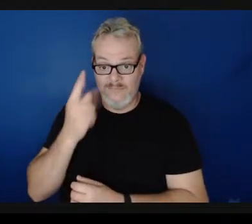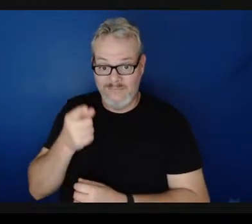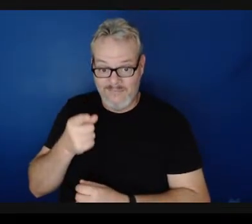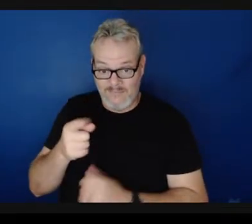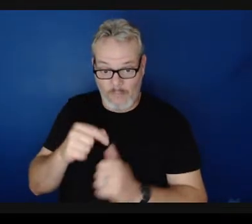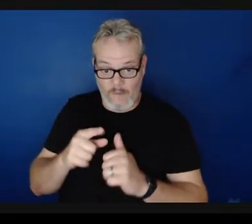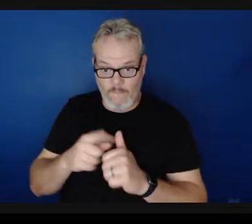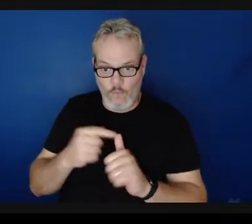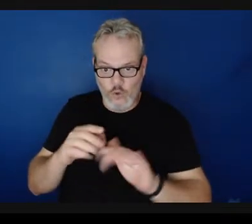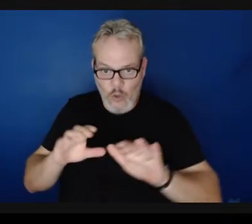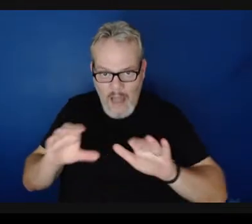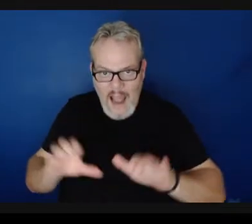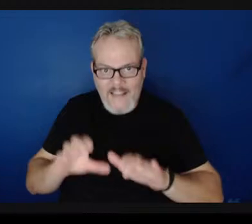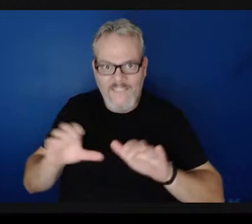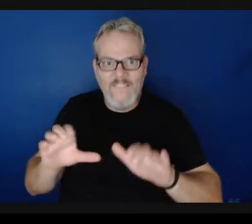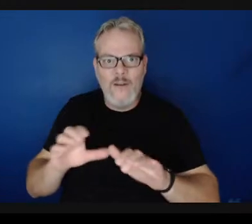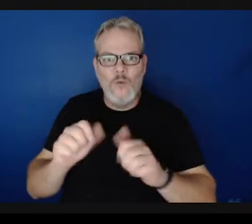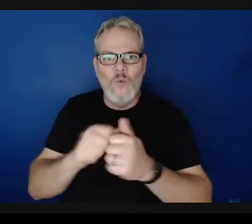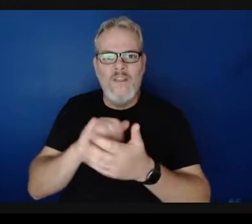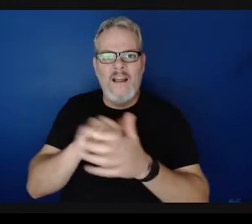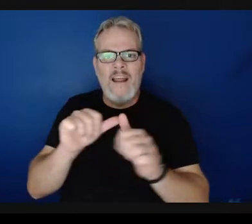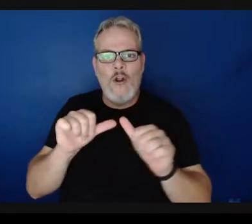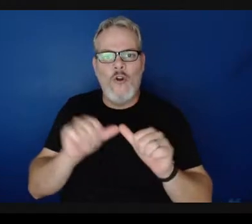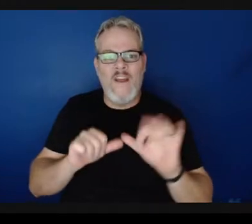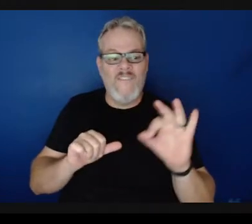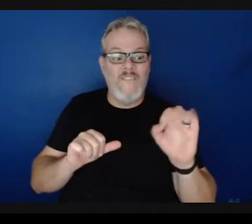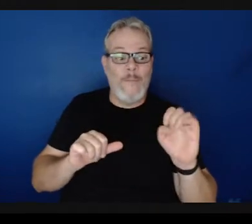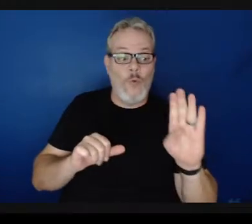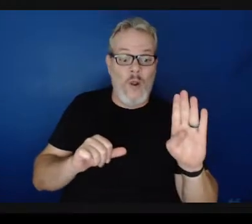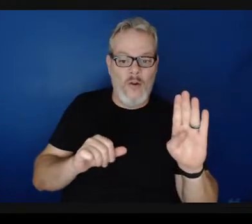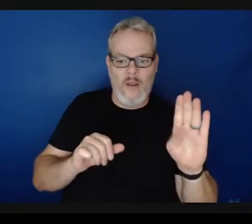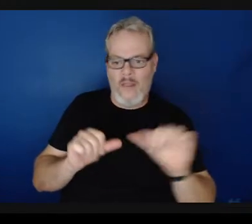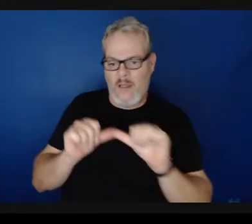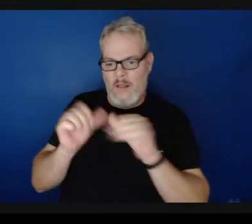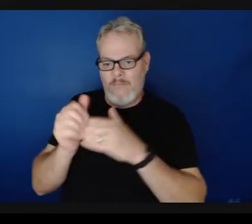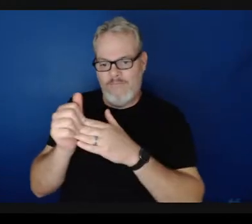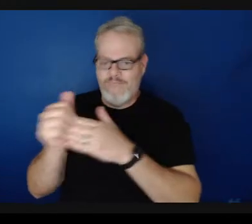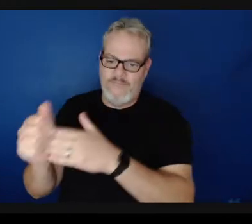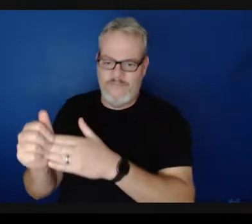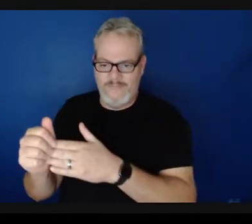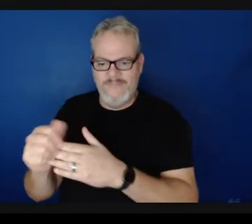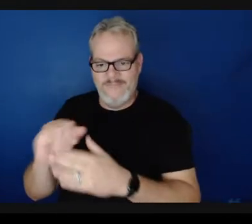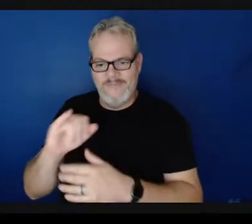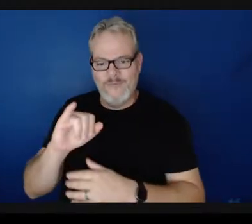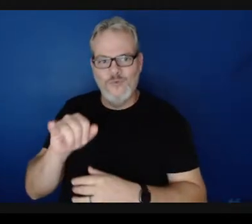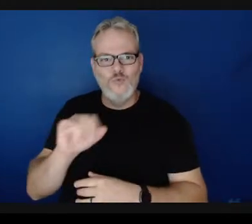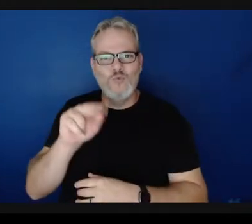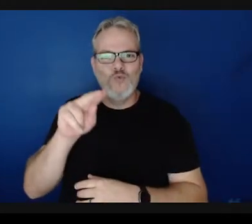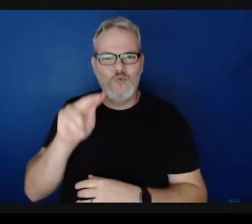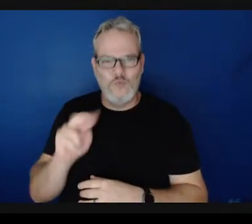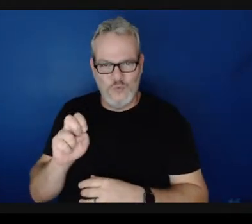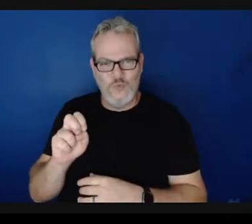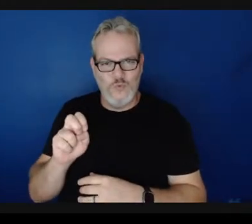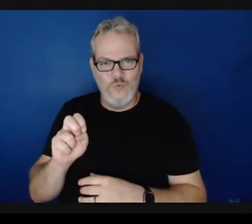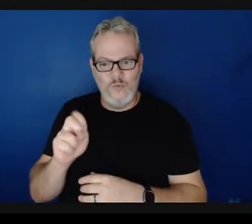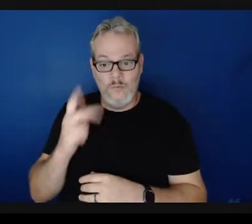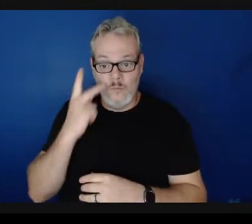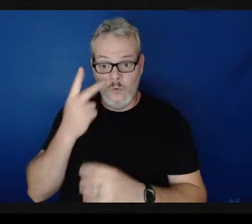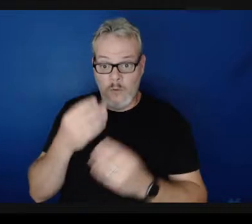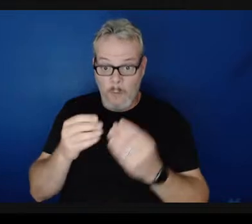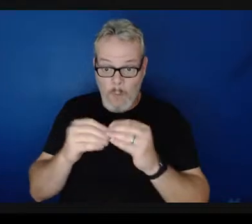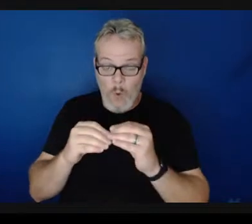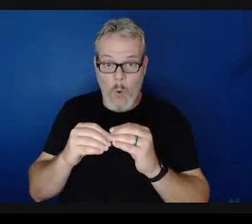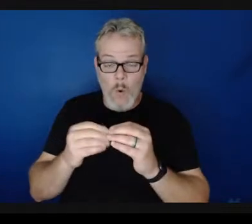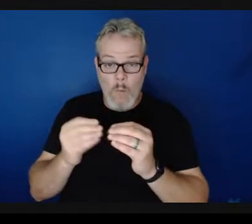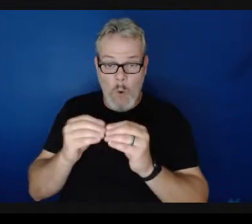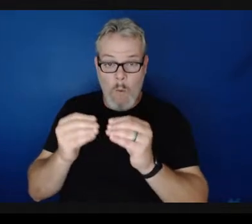that intrusion there in February. So that's all in this zone right in here. And there are several more intrusion pulses before it actually erupted out